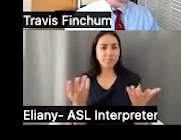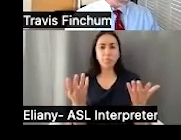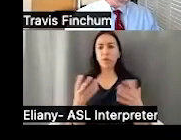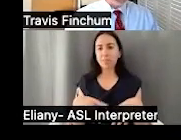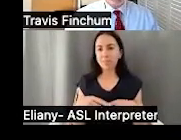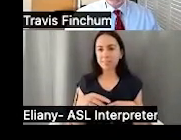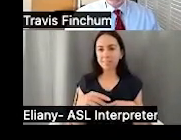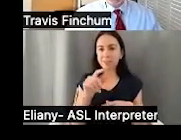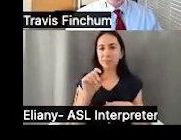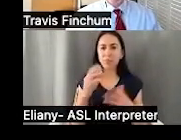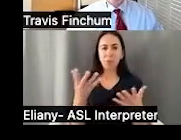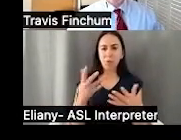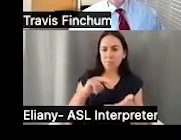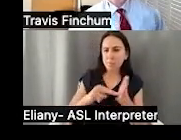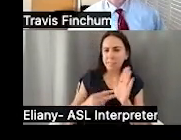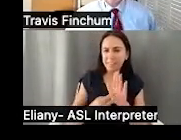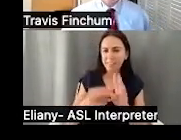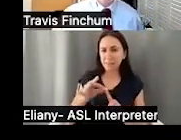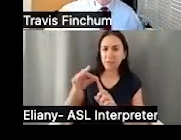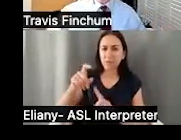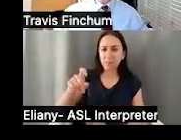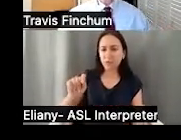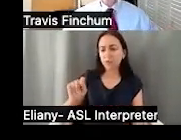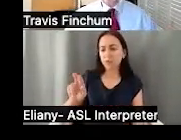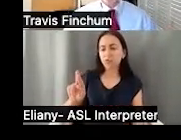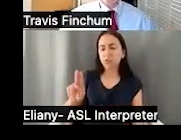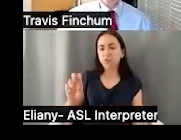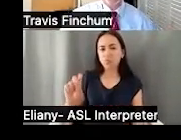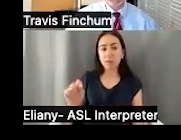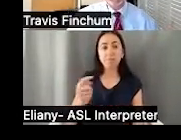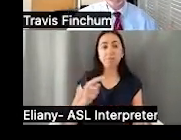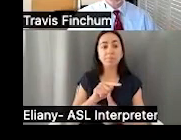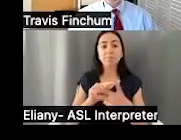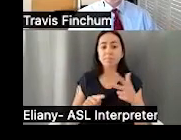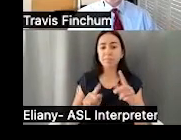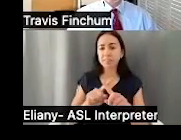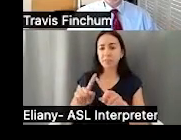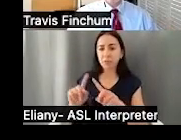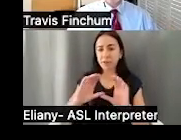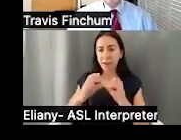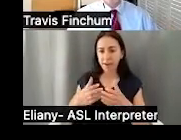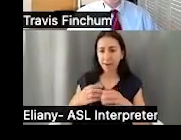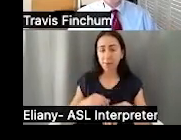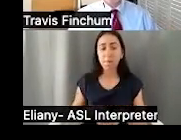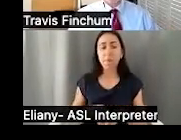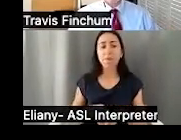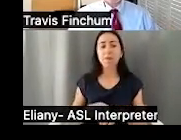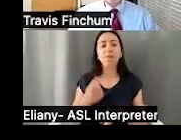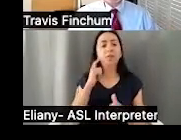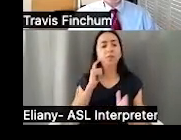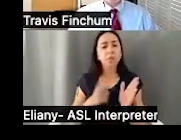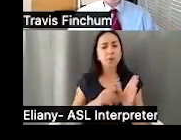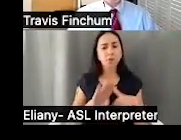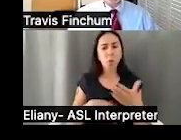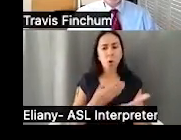needs trusts. And so there's different categories which we're going to talk about, but there's going to be a common thread with all